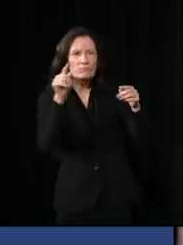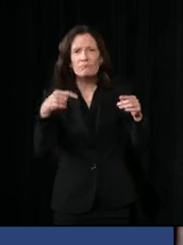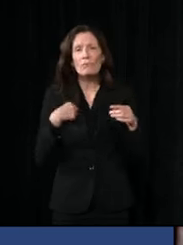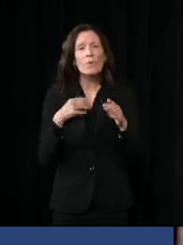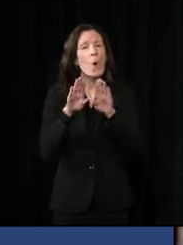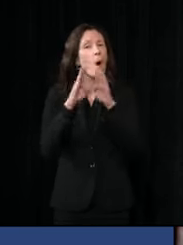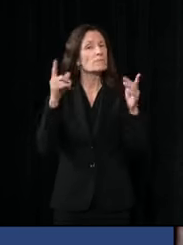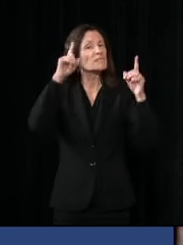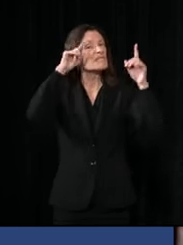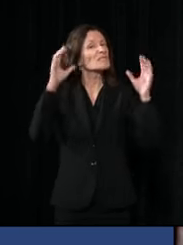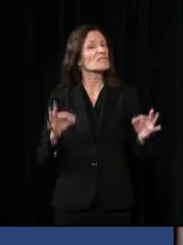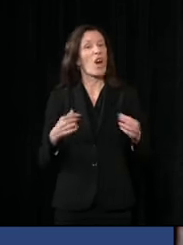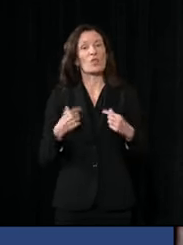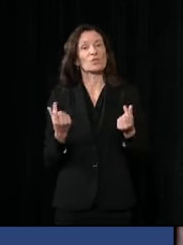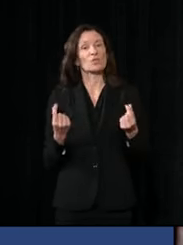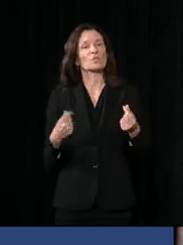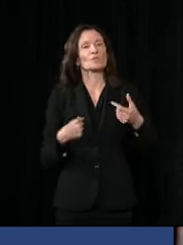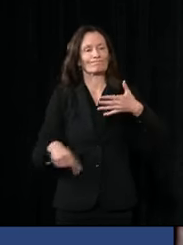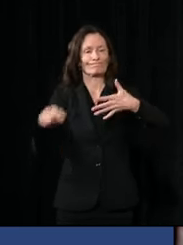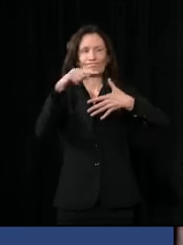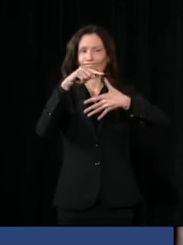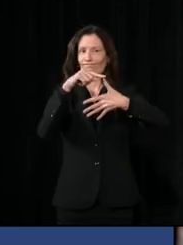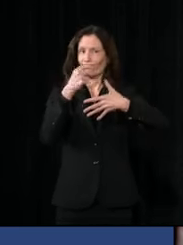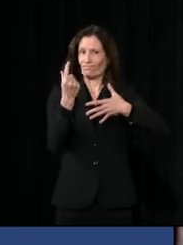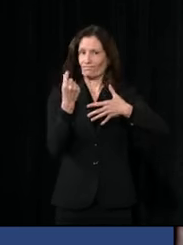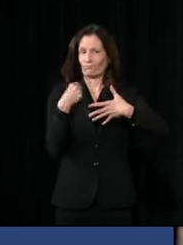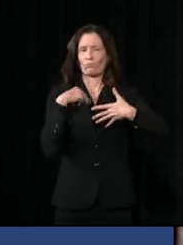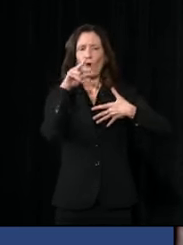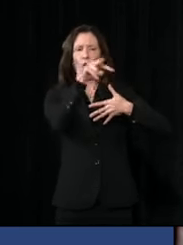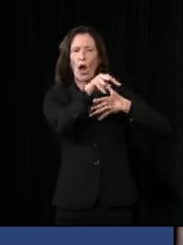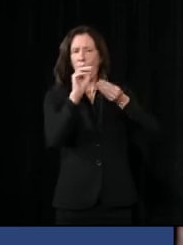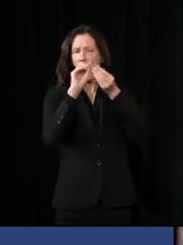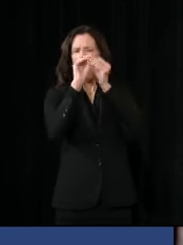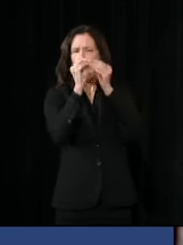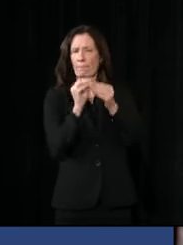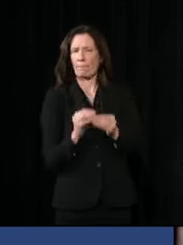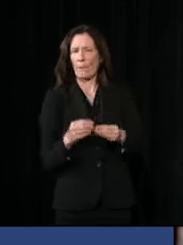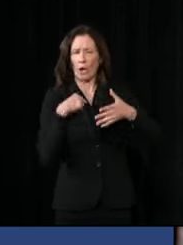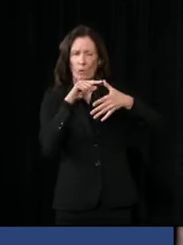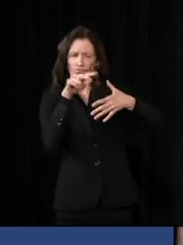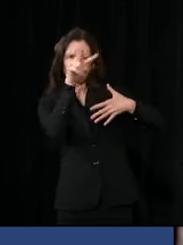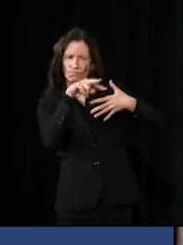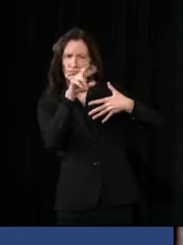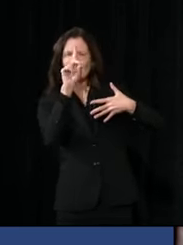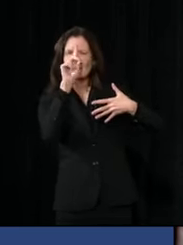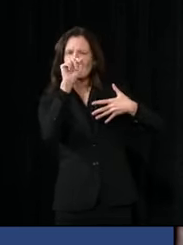data-driven. We will rely upon quantifiable criteria to drive a targeted,